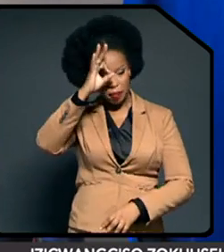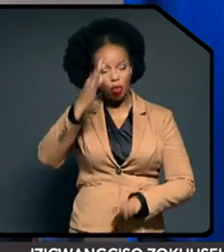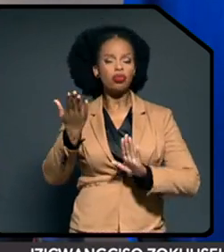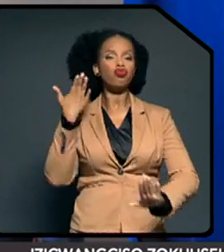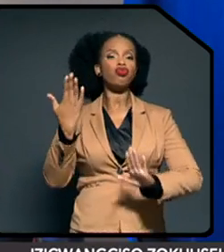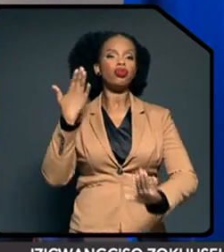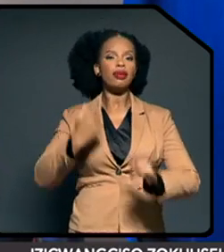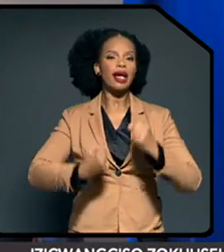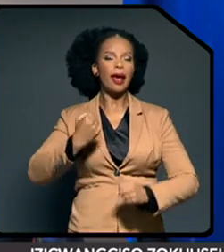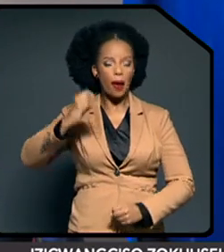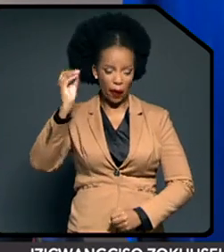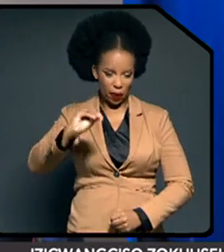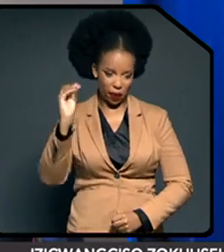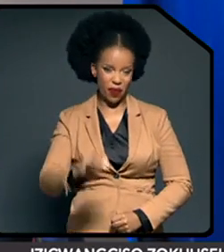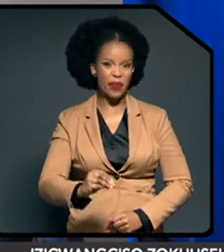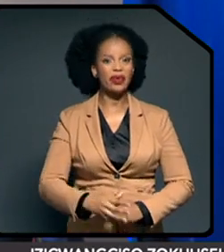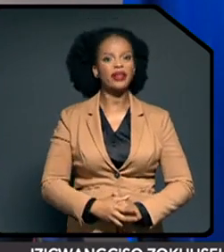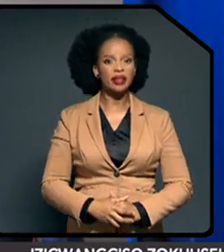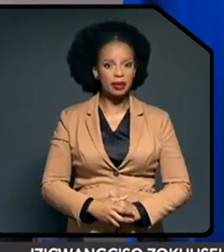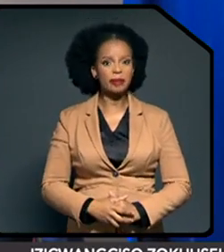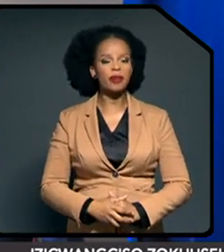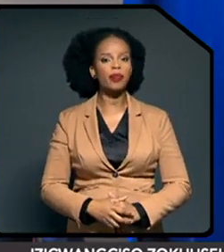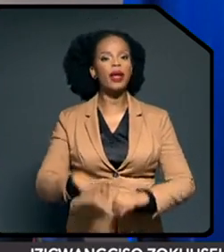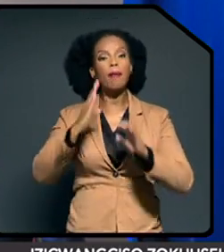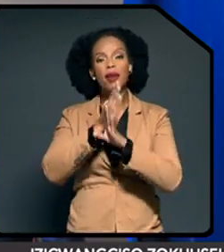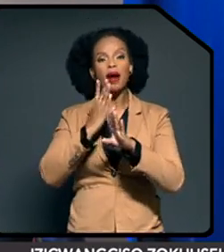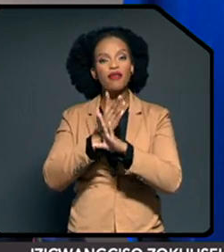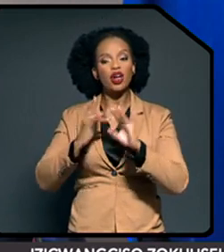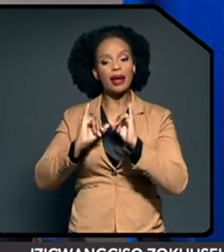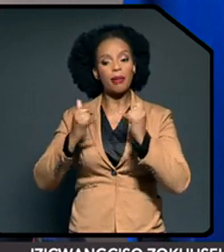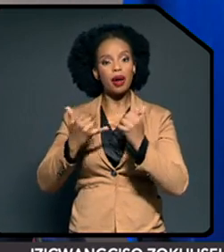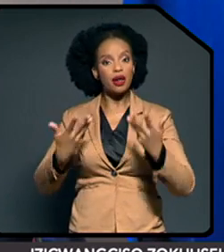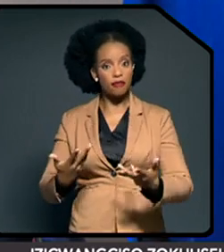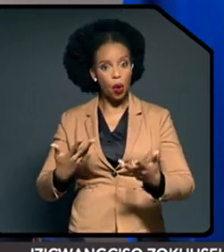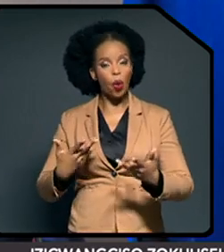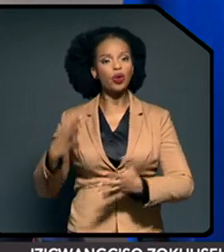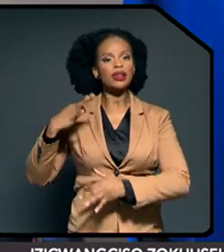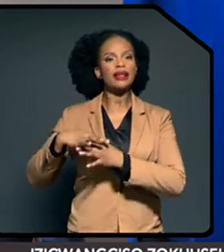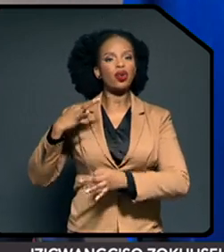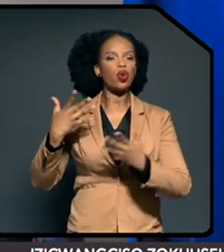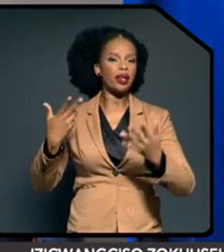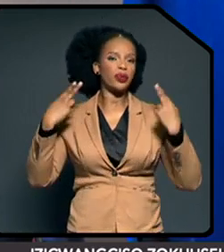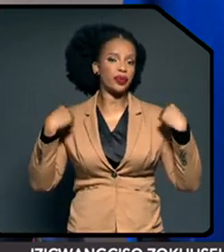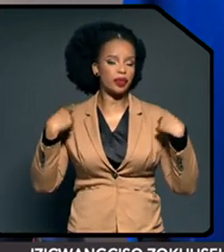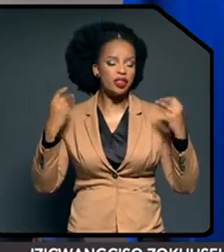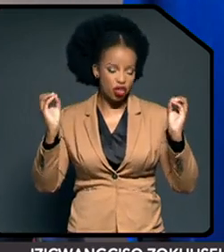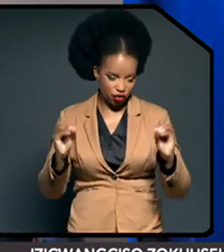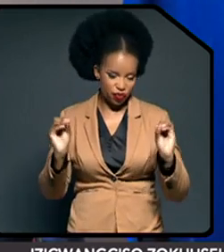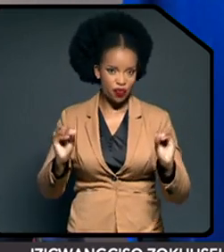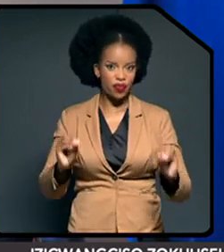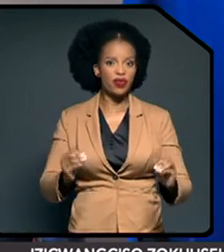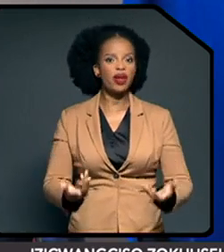provincial traffics, a contingent of private security companies that are operating within this province